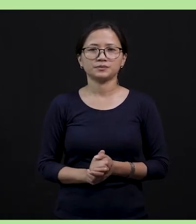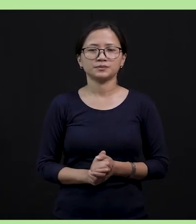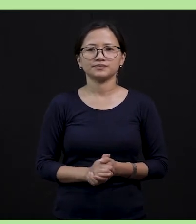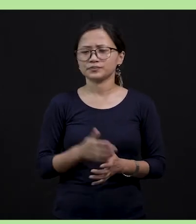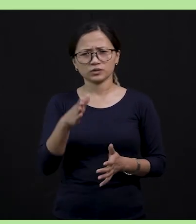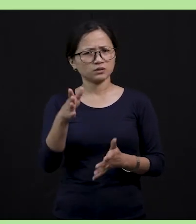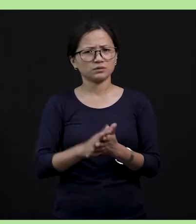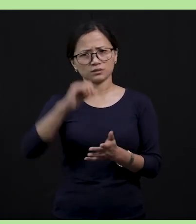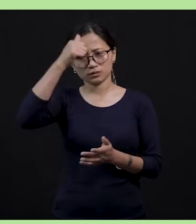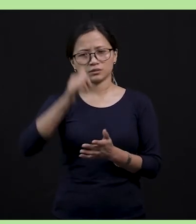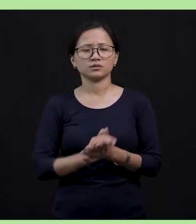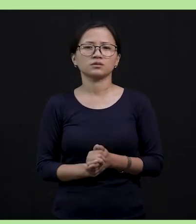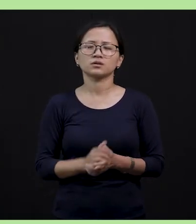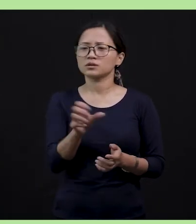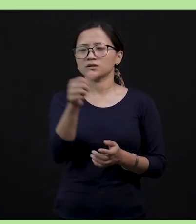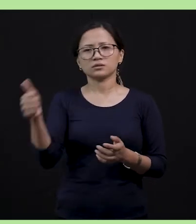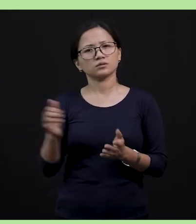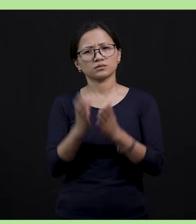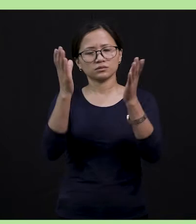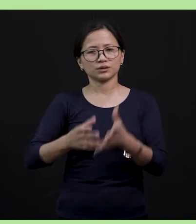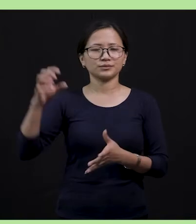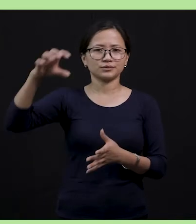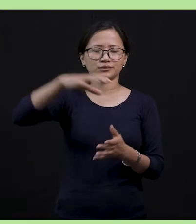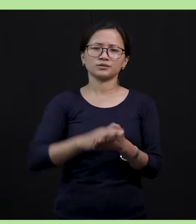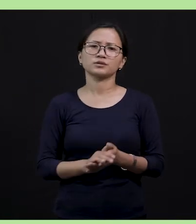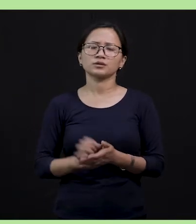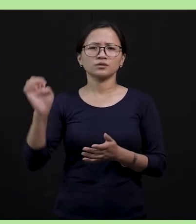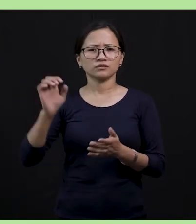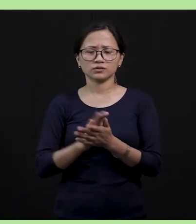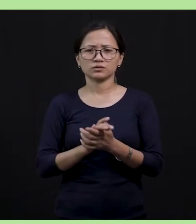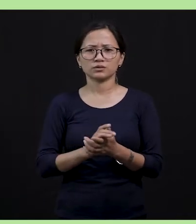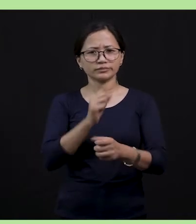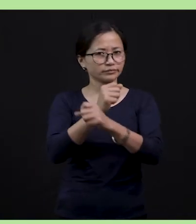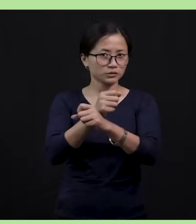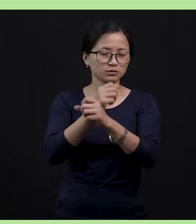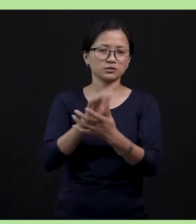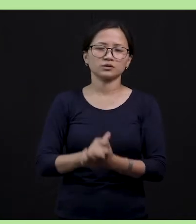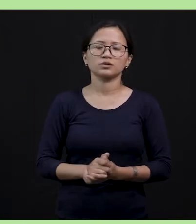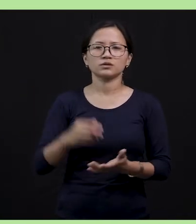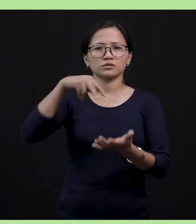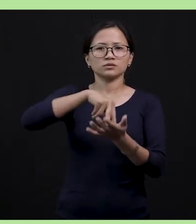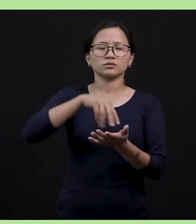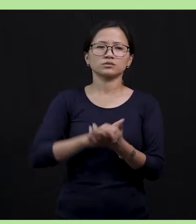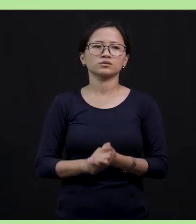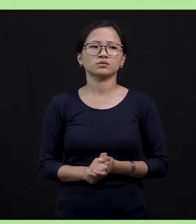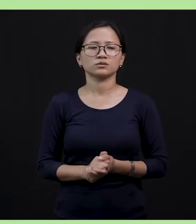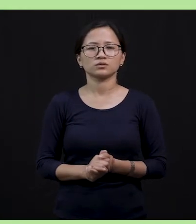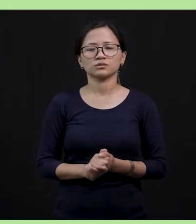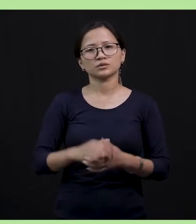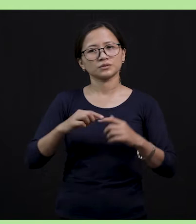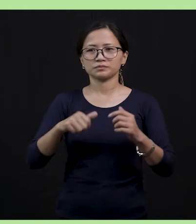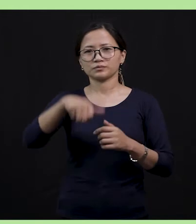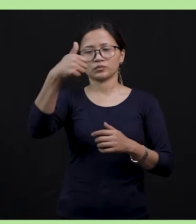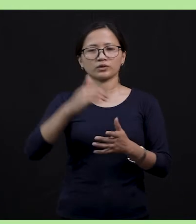it's not only in India, but I think in other countries also, even if you are a declared criminal, you still stand for elections and you still win it.